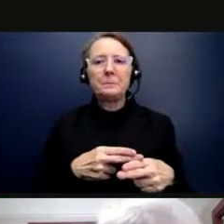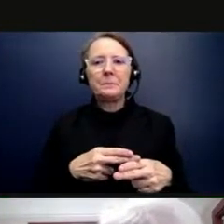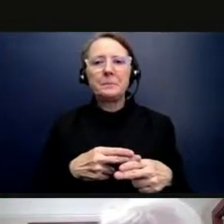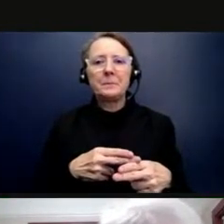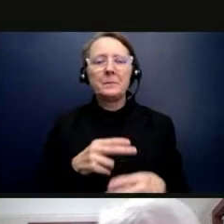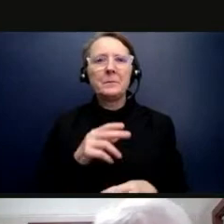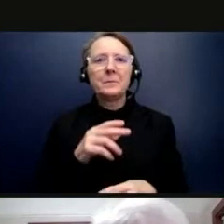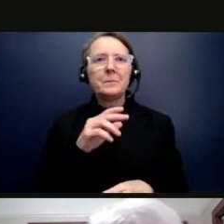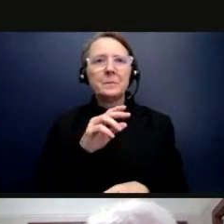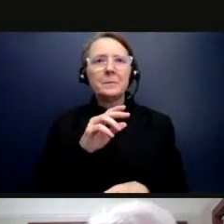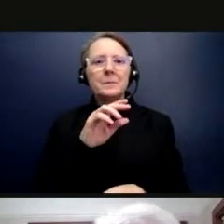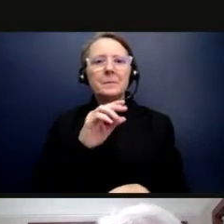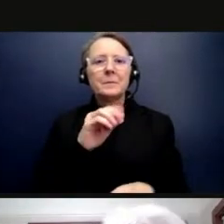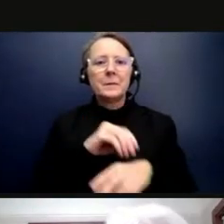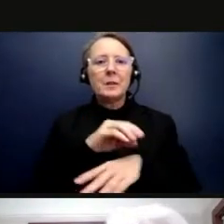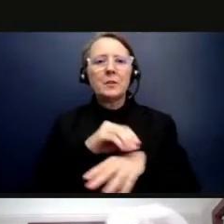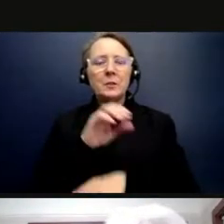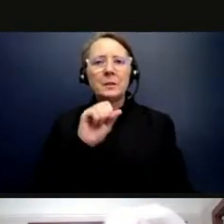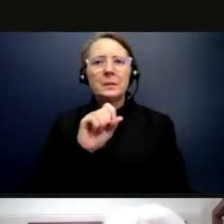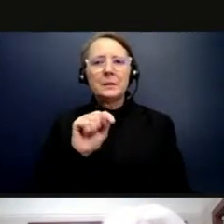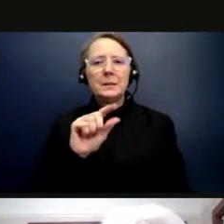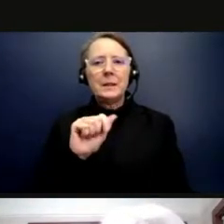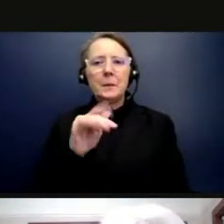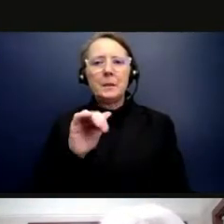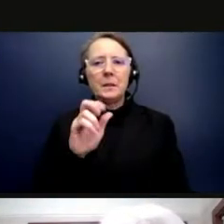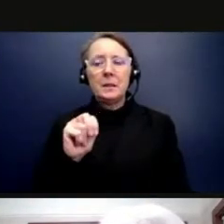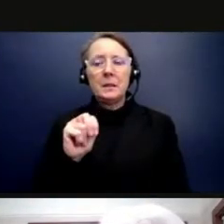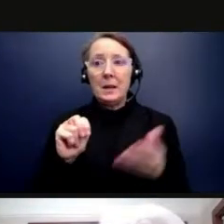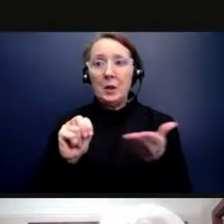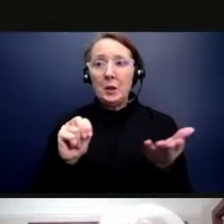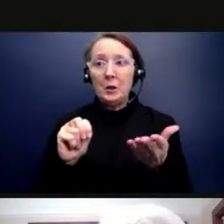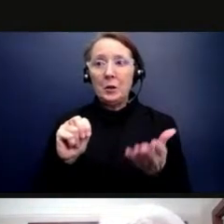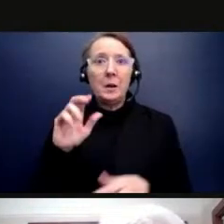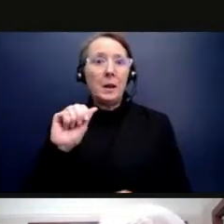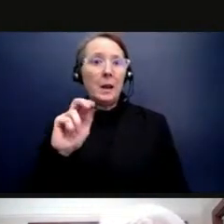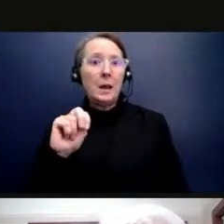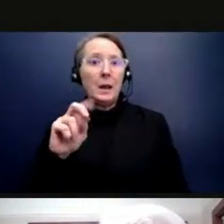Councillor Stapleton? Here. Councillor Anderson?